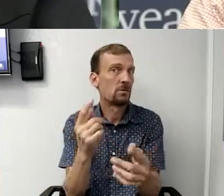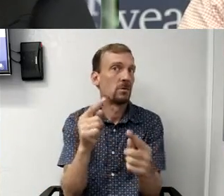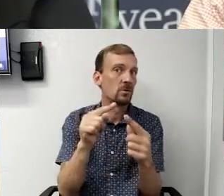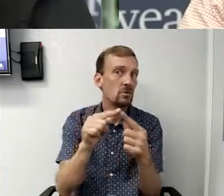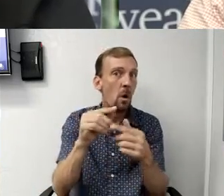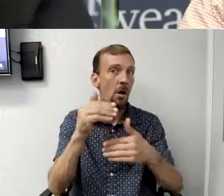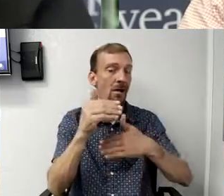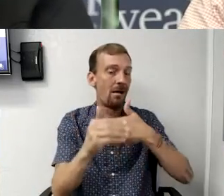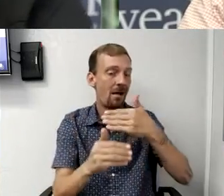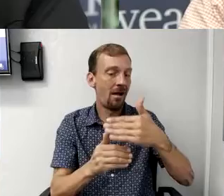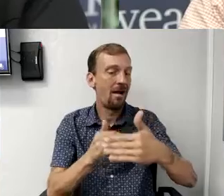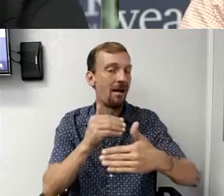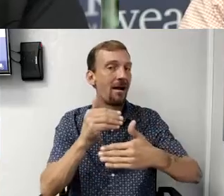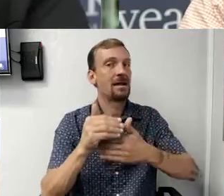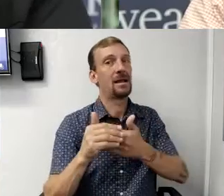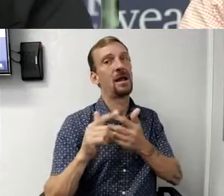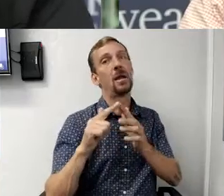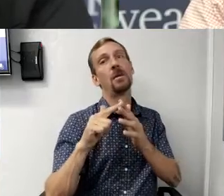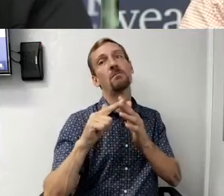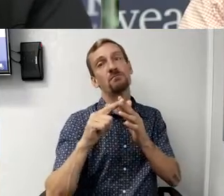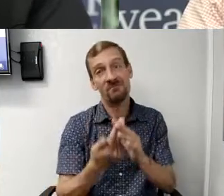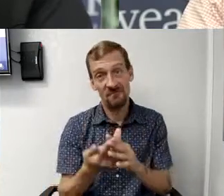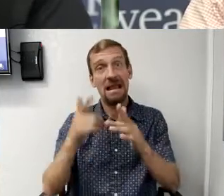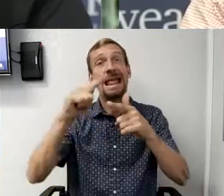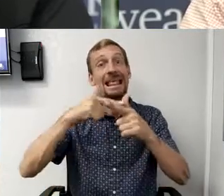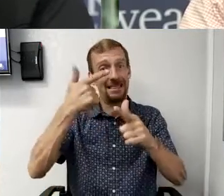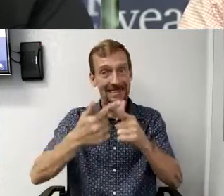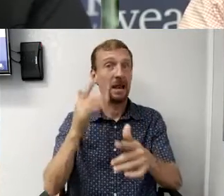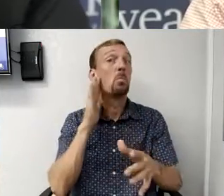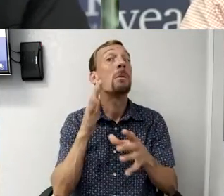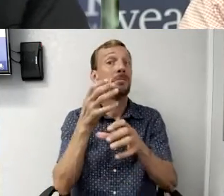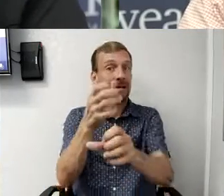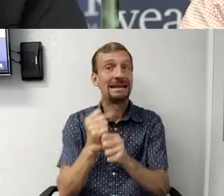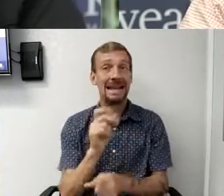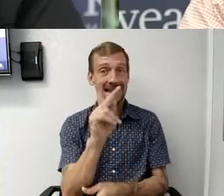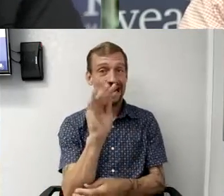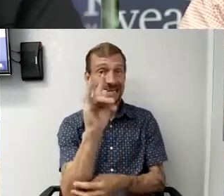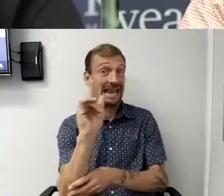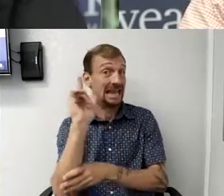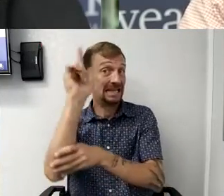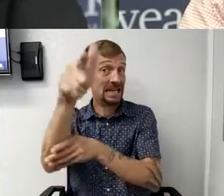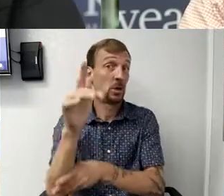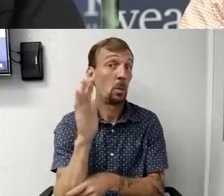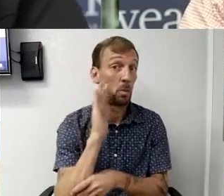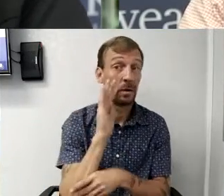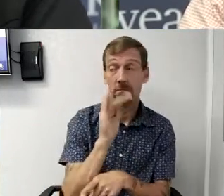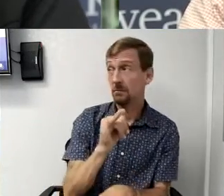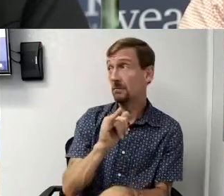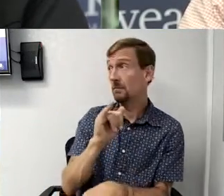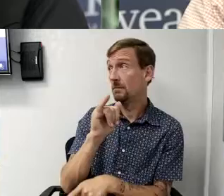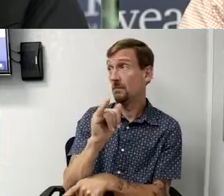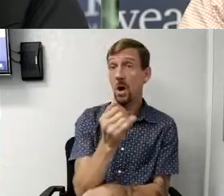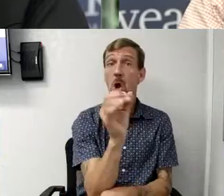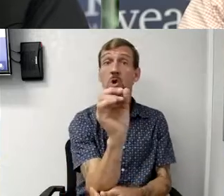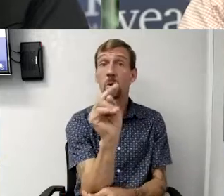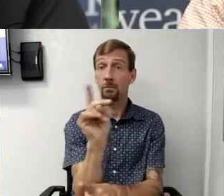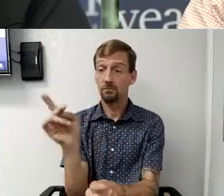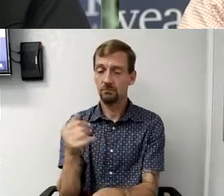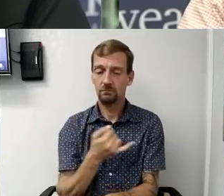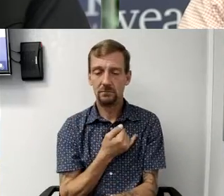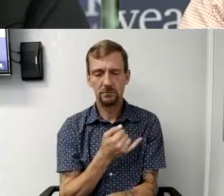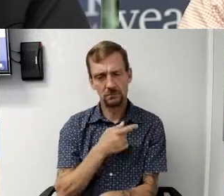through the process now that's in place because of the allocation, but we'll still get the kits. Okay, perfect. So John, the question came in